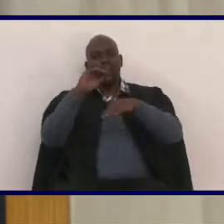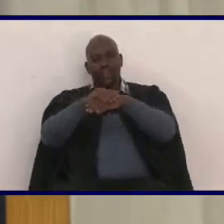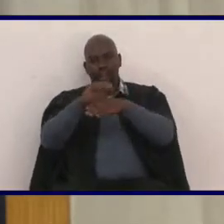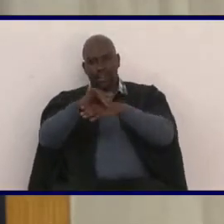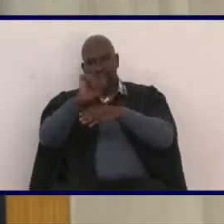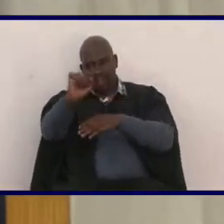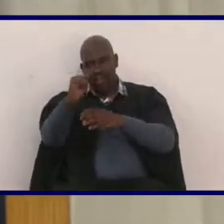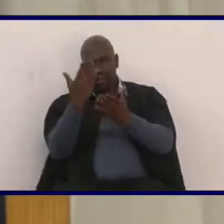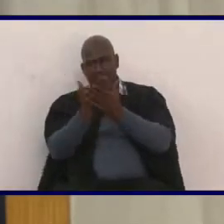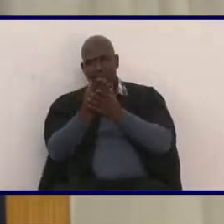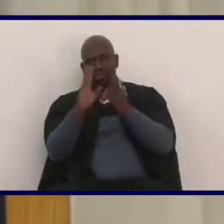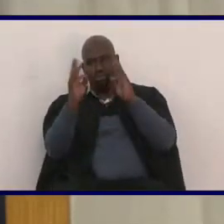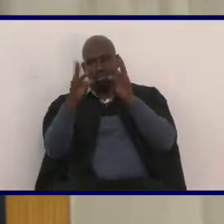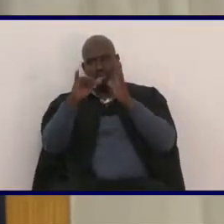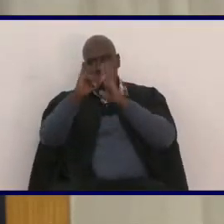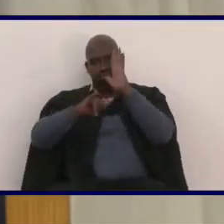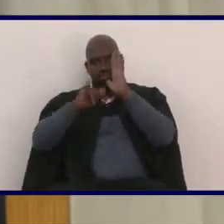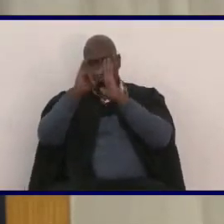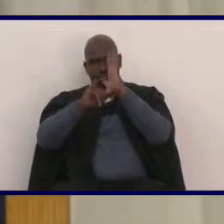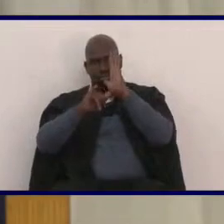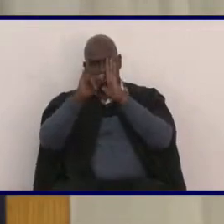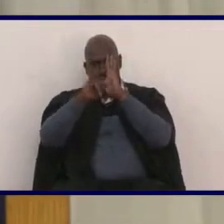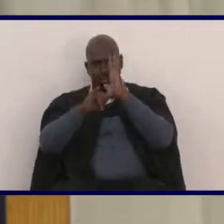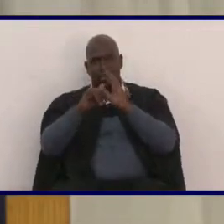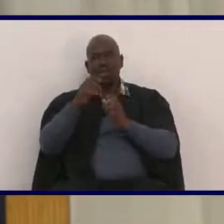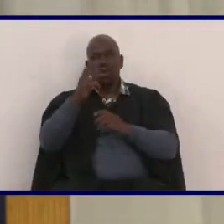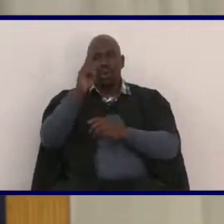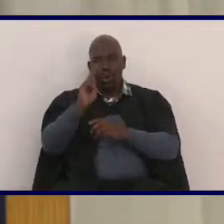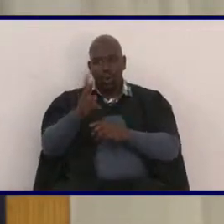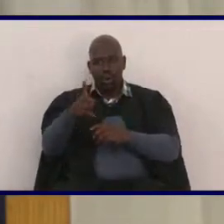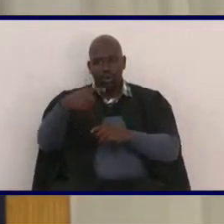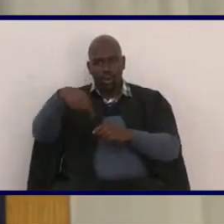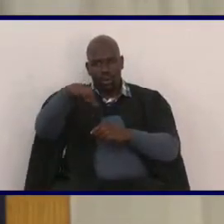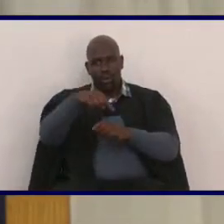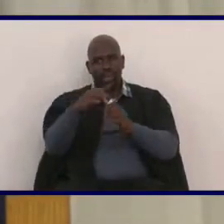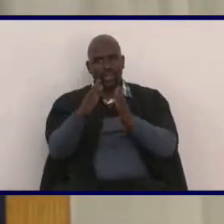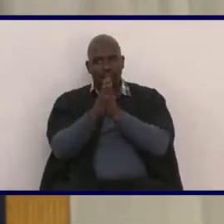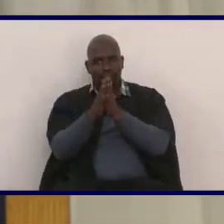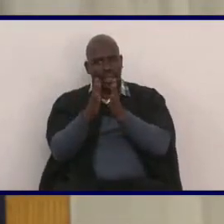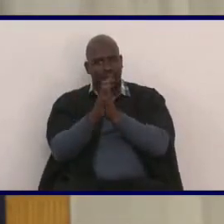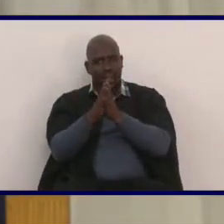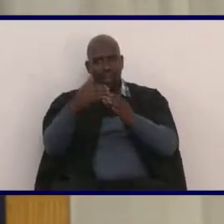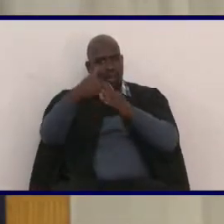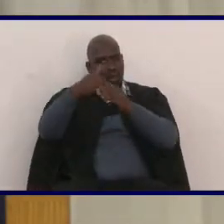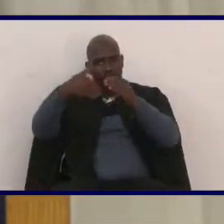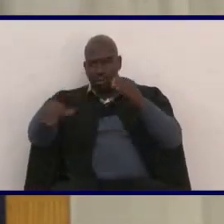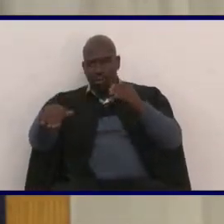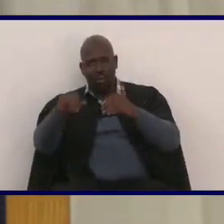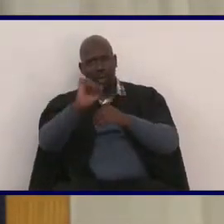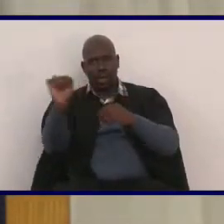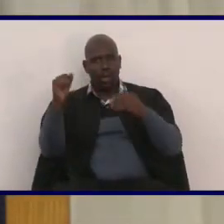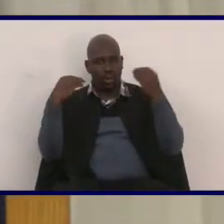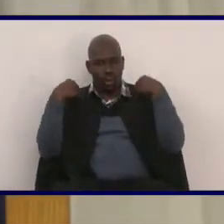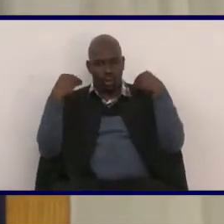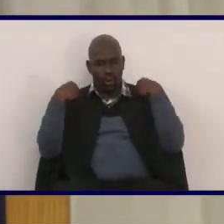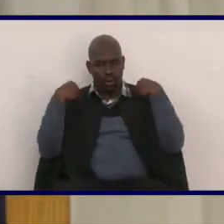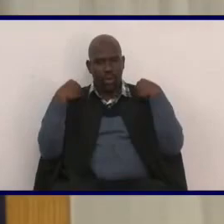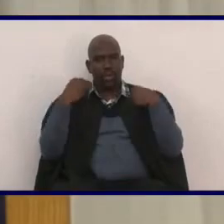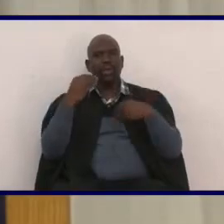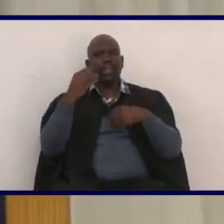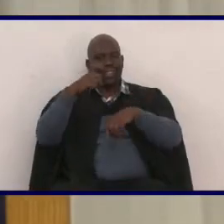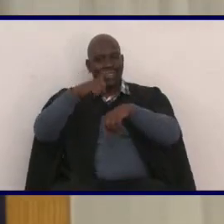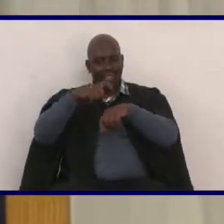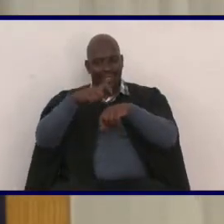channel. We also ask that you do not leave the hall during the proceedings out of respect for all our graduates and